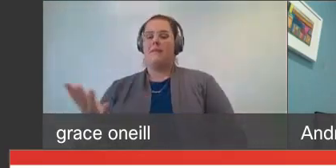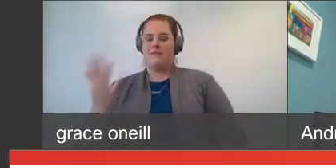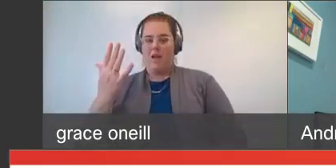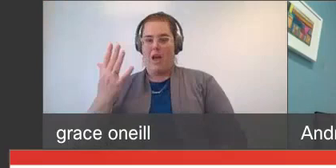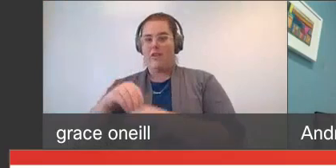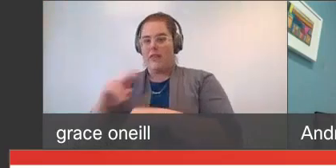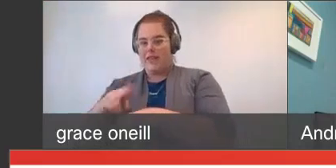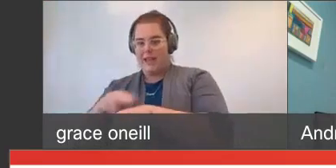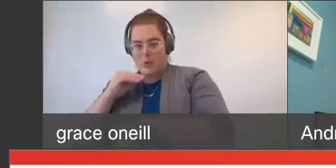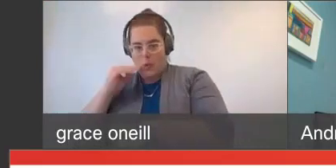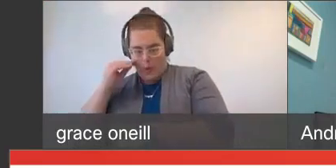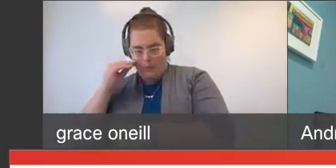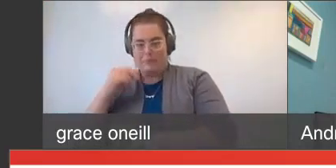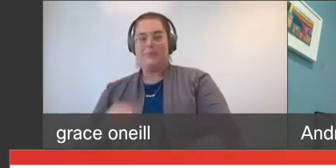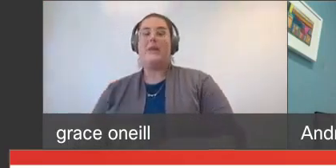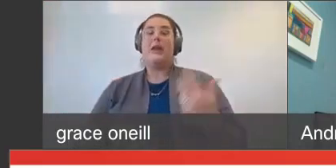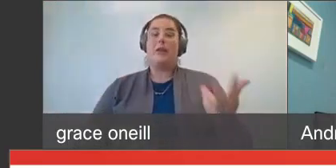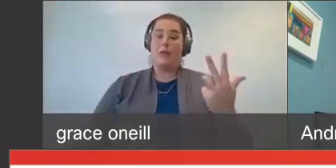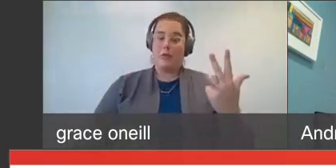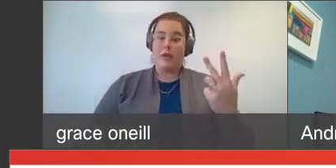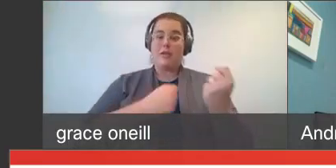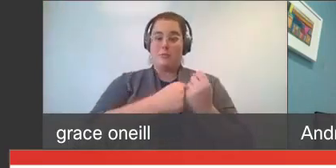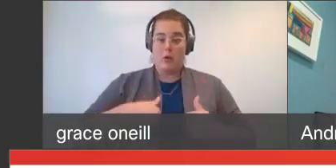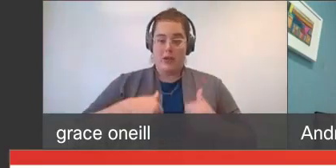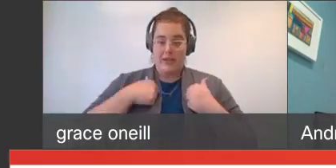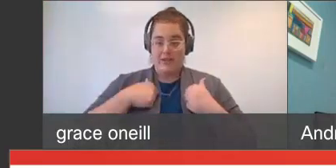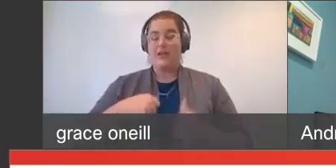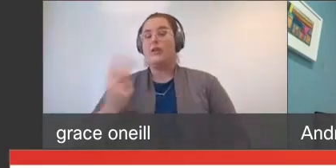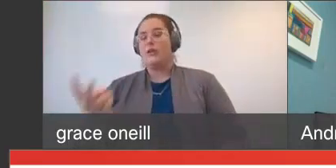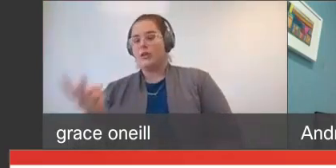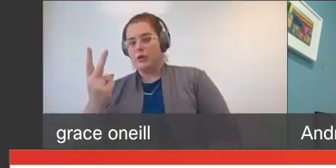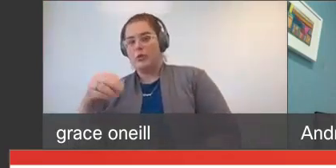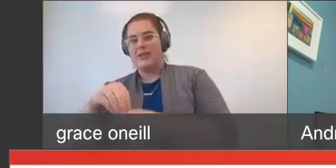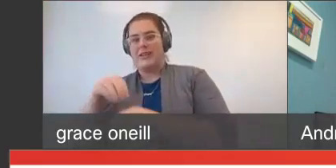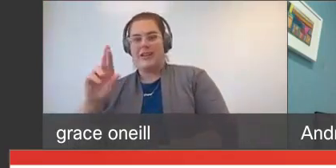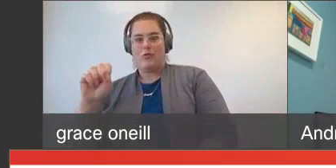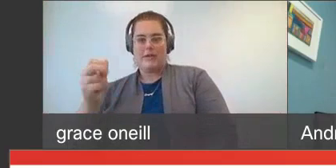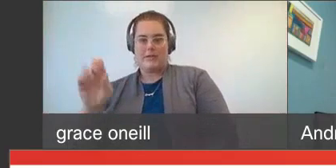homes, 3 in supported living, and 2 in residential habilitation.